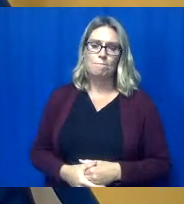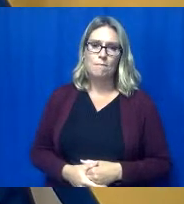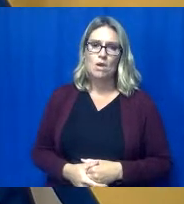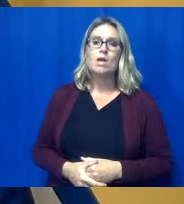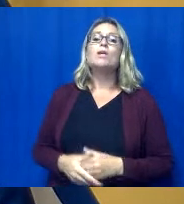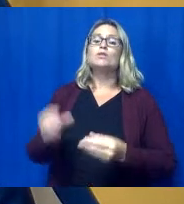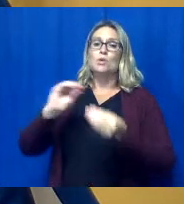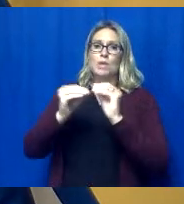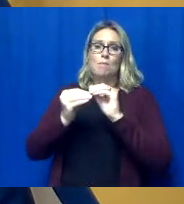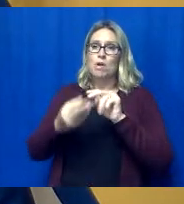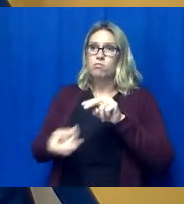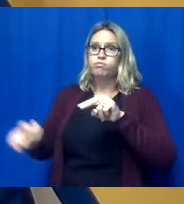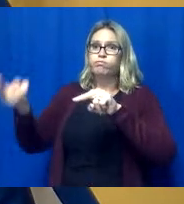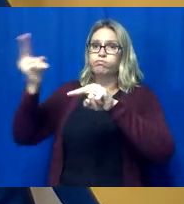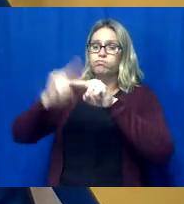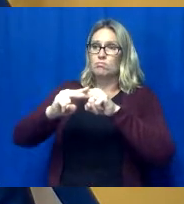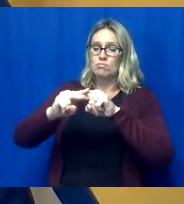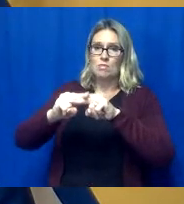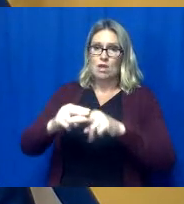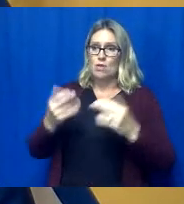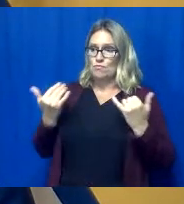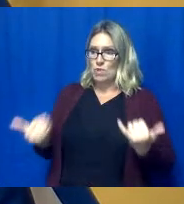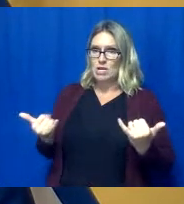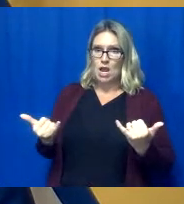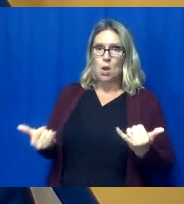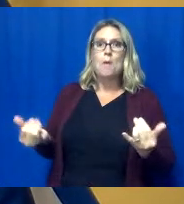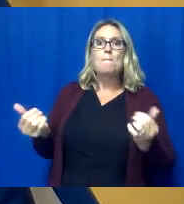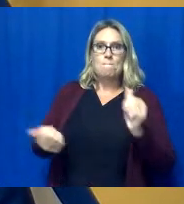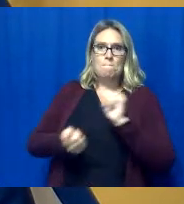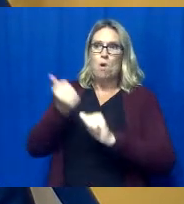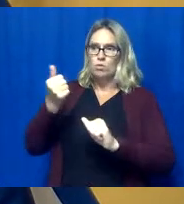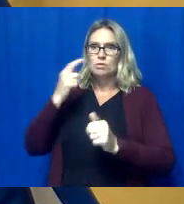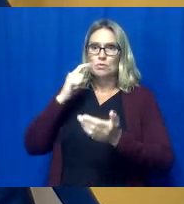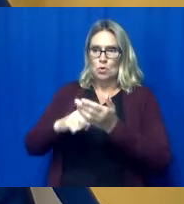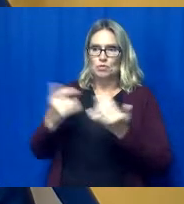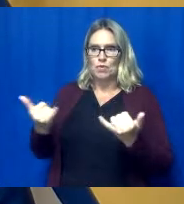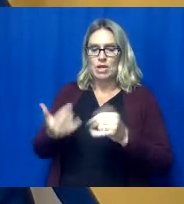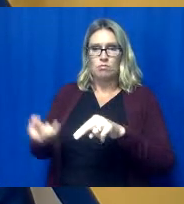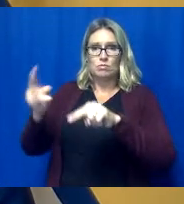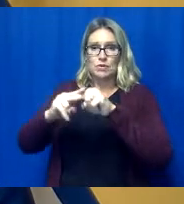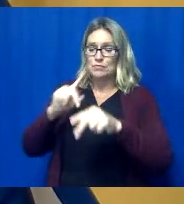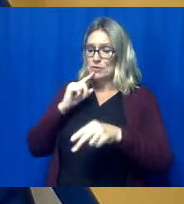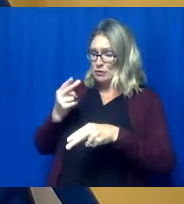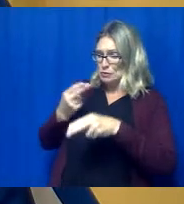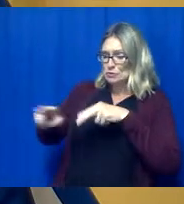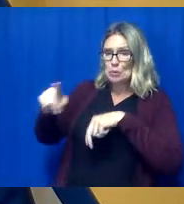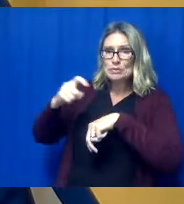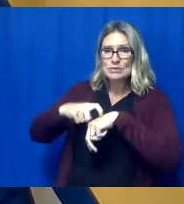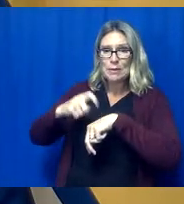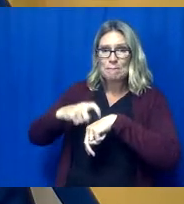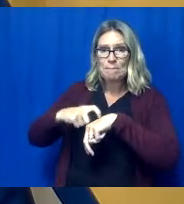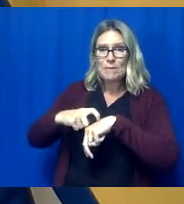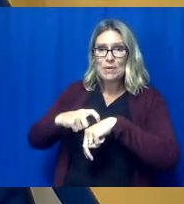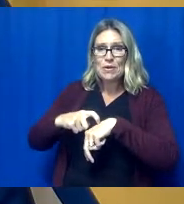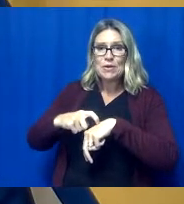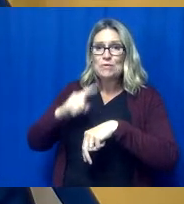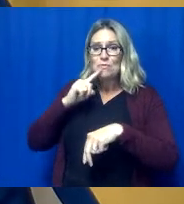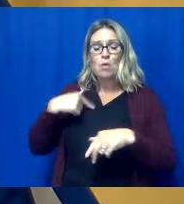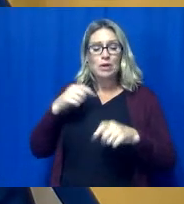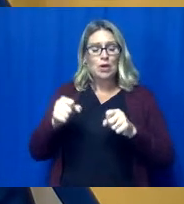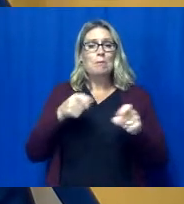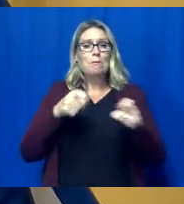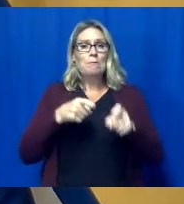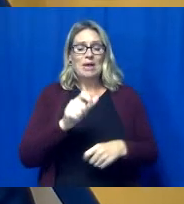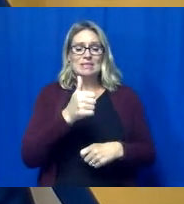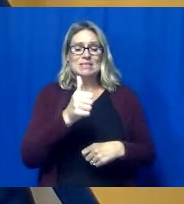unlike anything we have witnessed in our province. In a short time frame, we have gone from a very manageable 10 cases